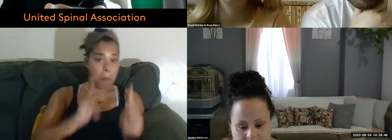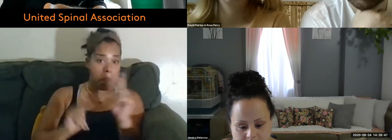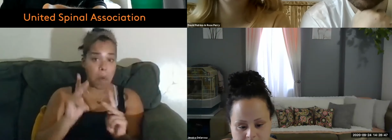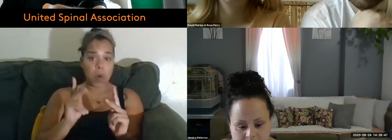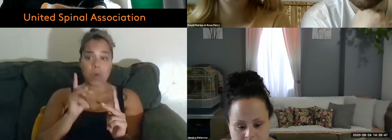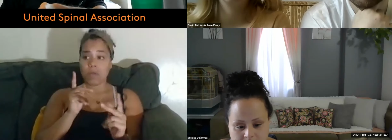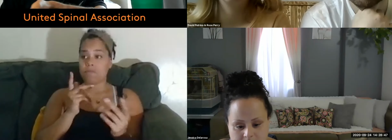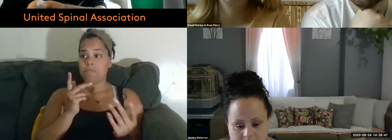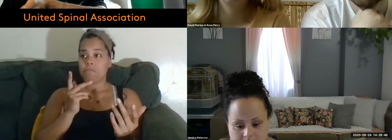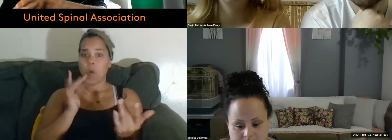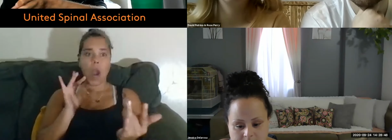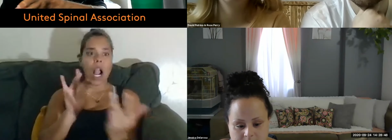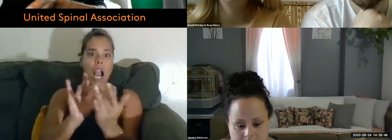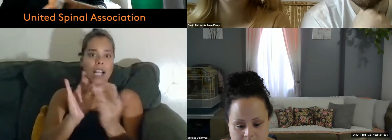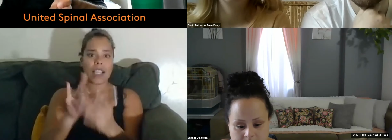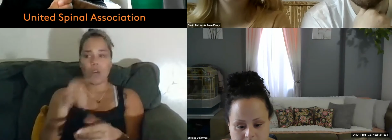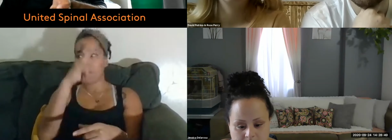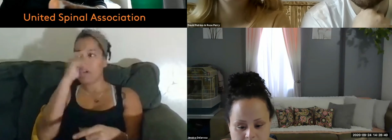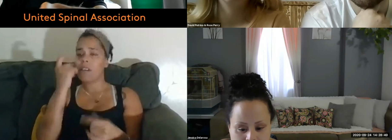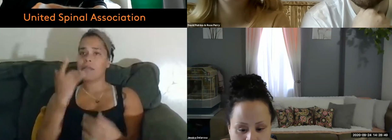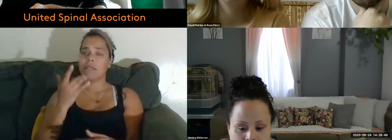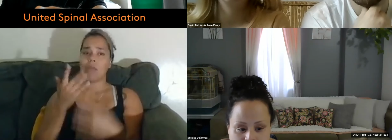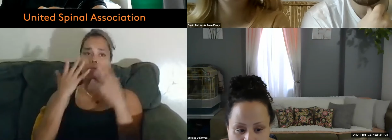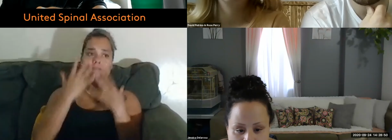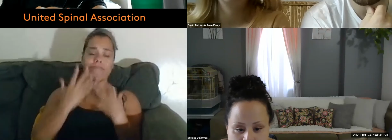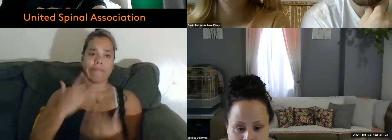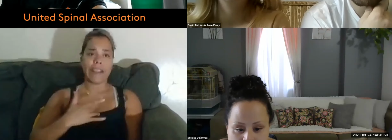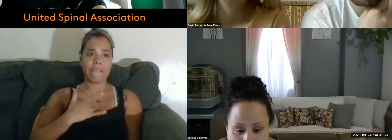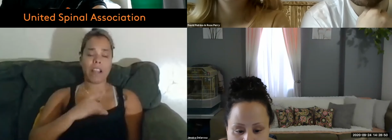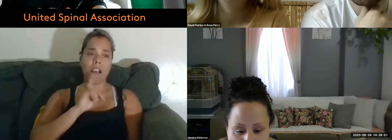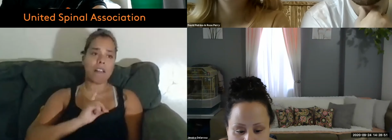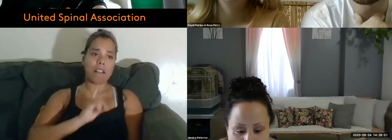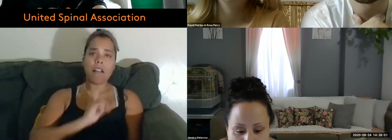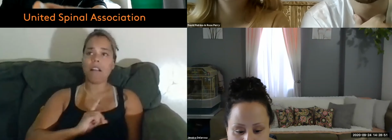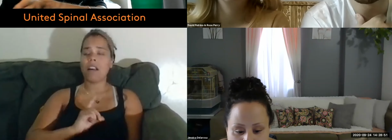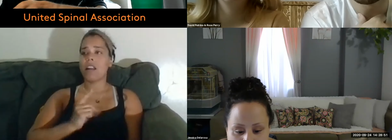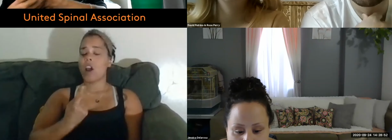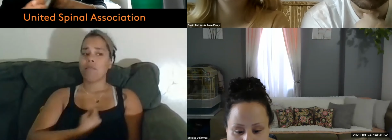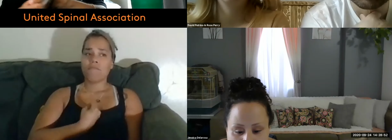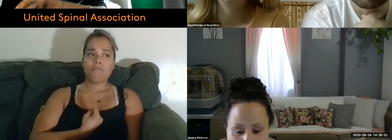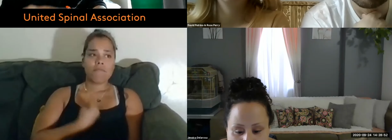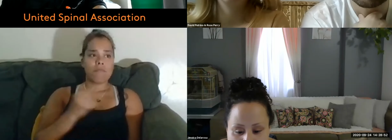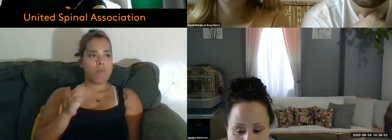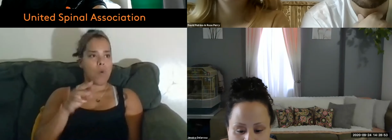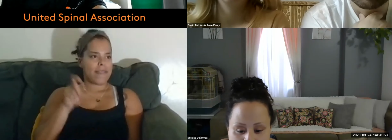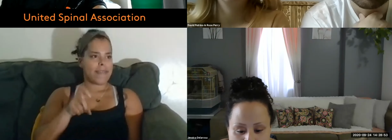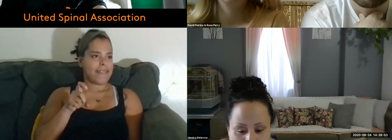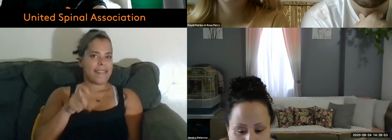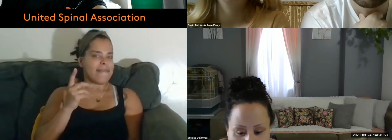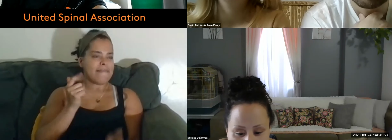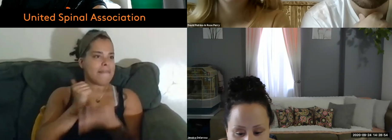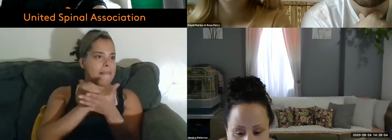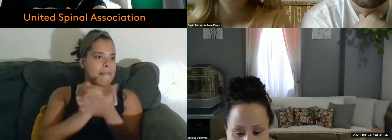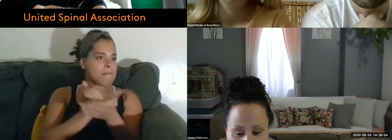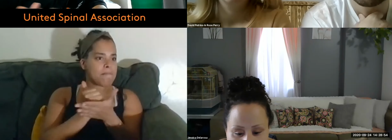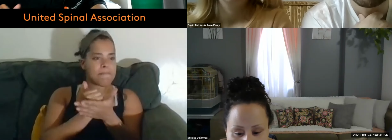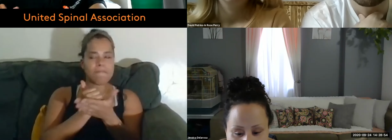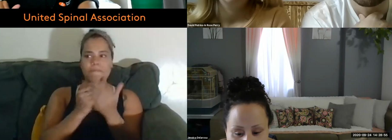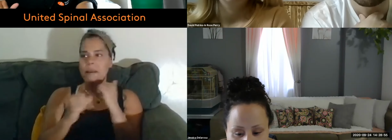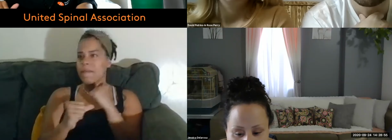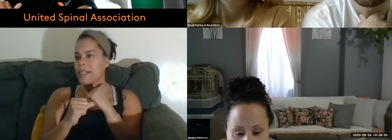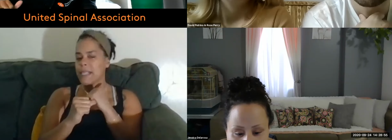out because they were feeling socially isolated or, you know, just needed some kind of assistance through your